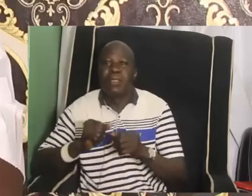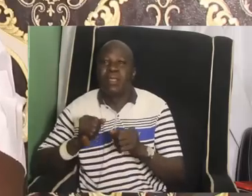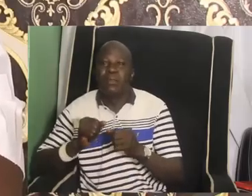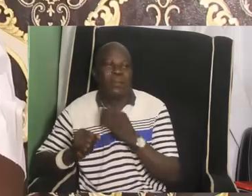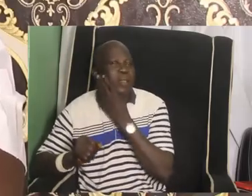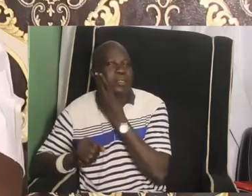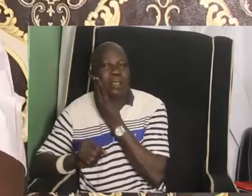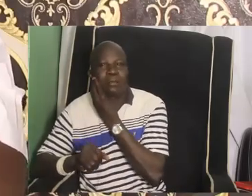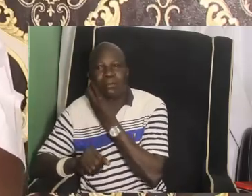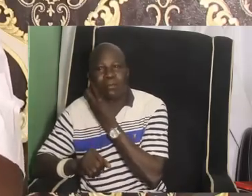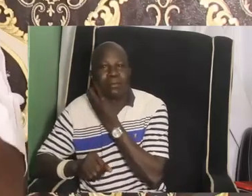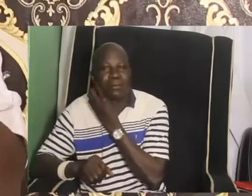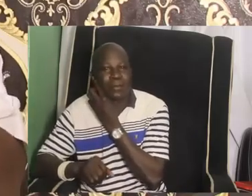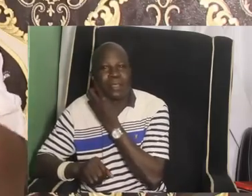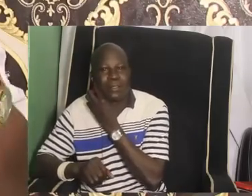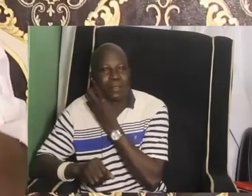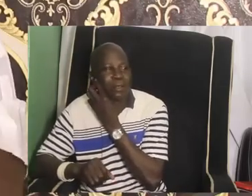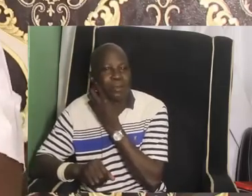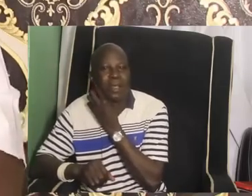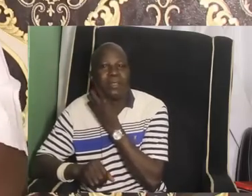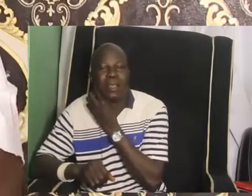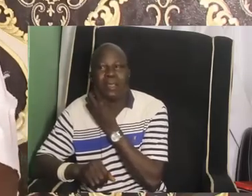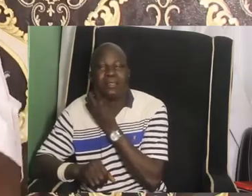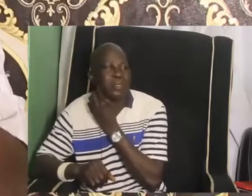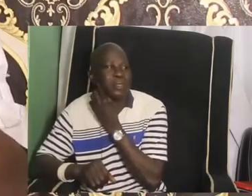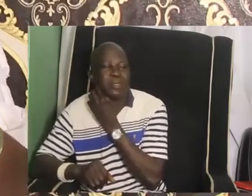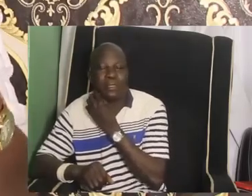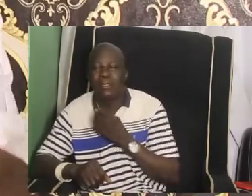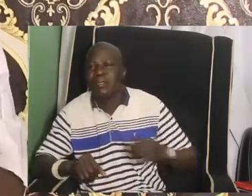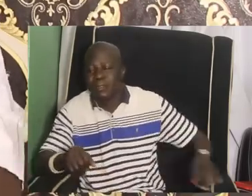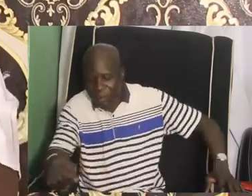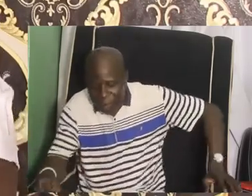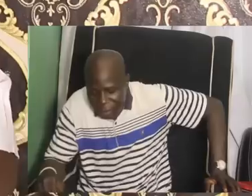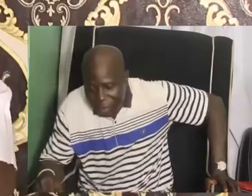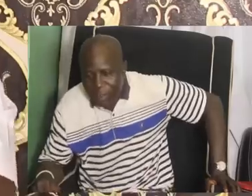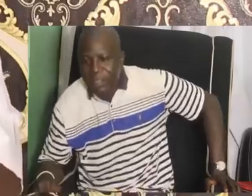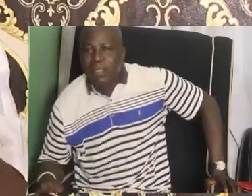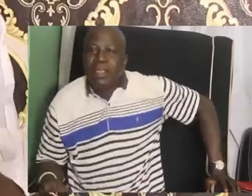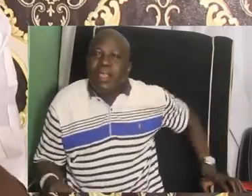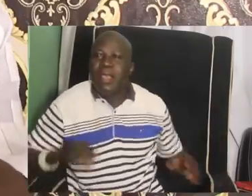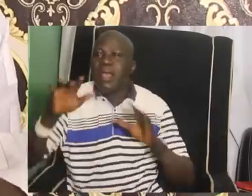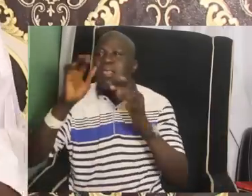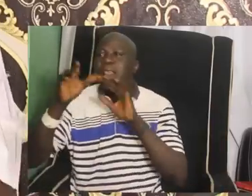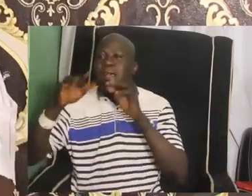ni awi ma ye mo asoro ma ta aye aye aye aye